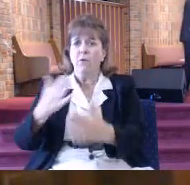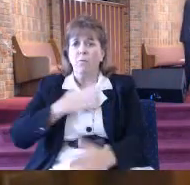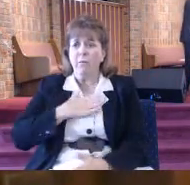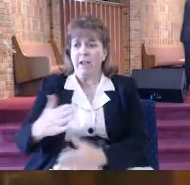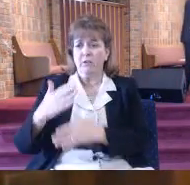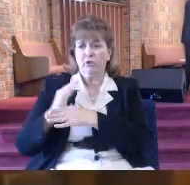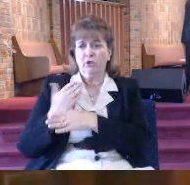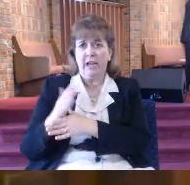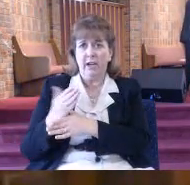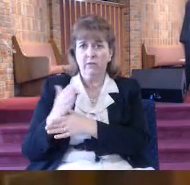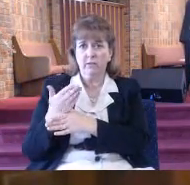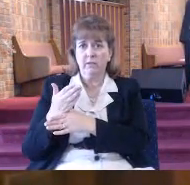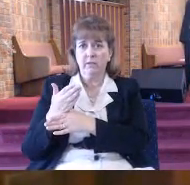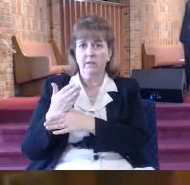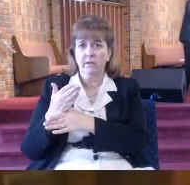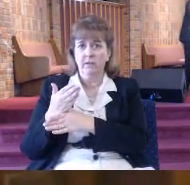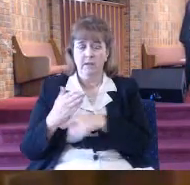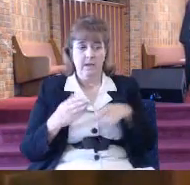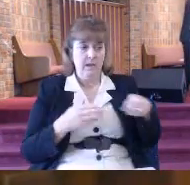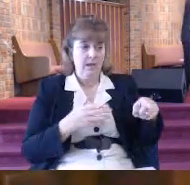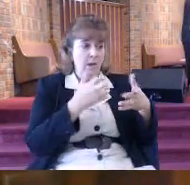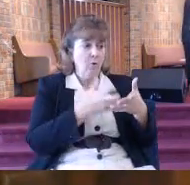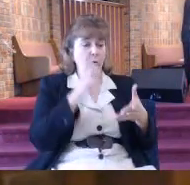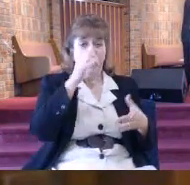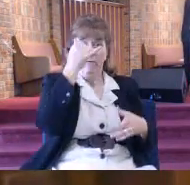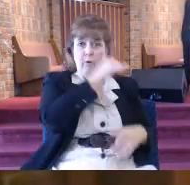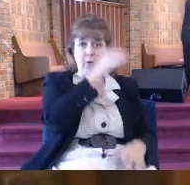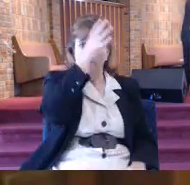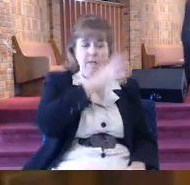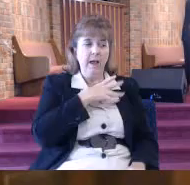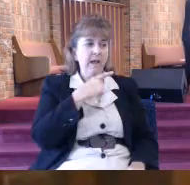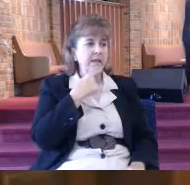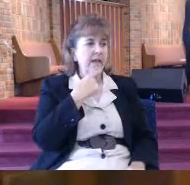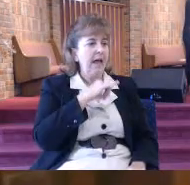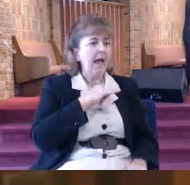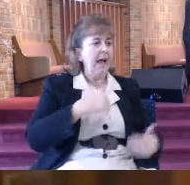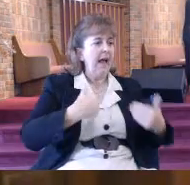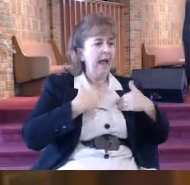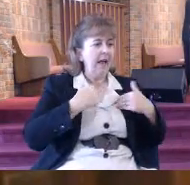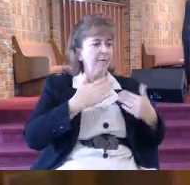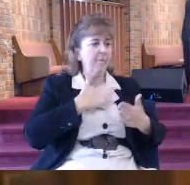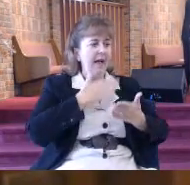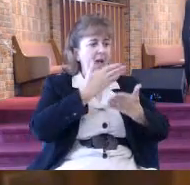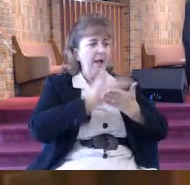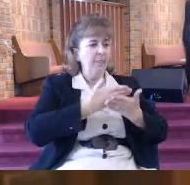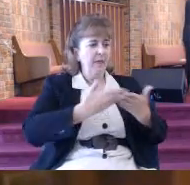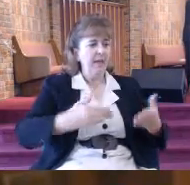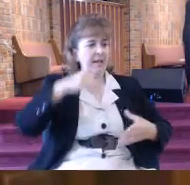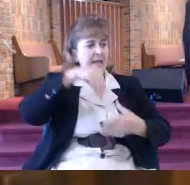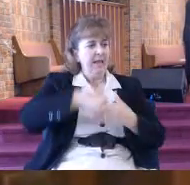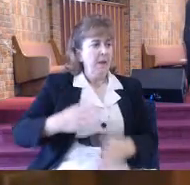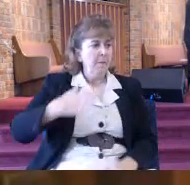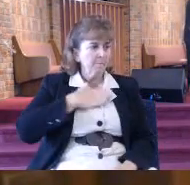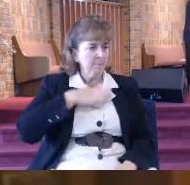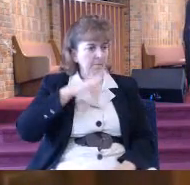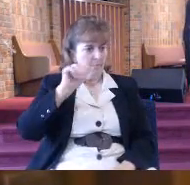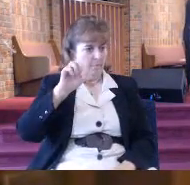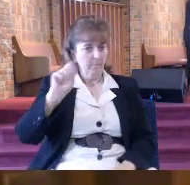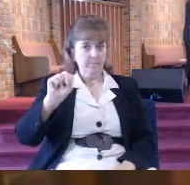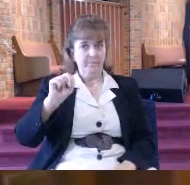about this our rich fool. What did he say? I have my goods, they are in my barns.